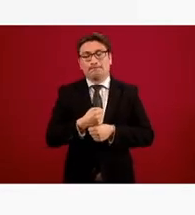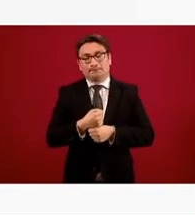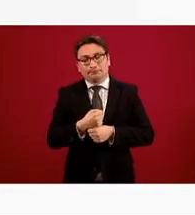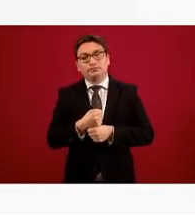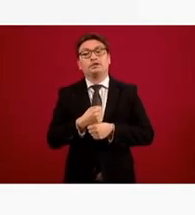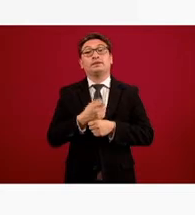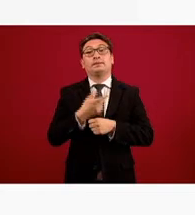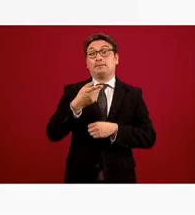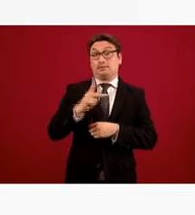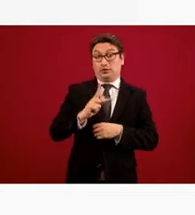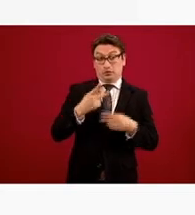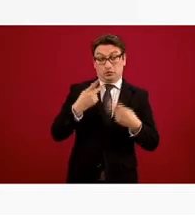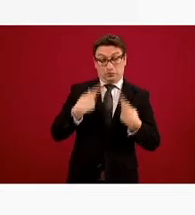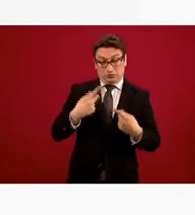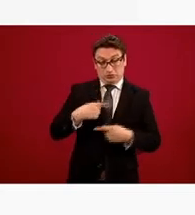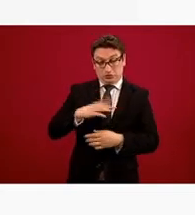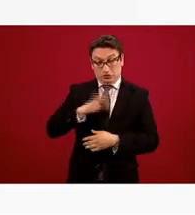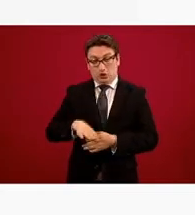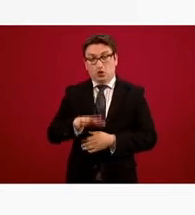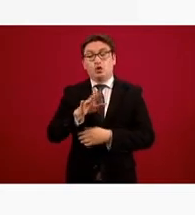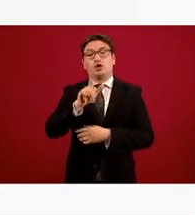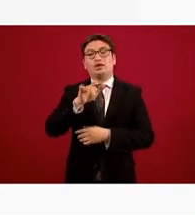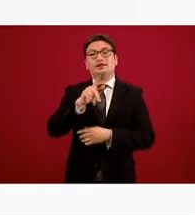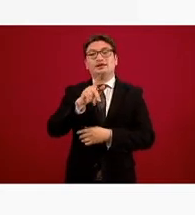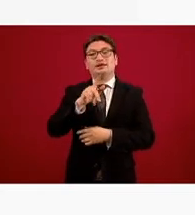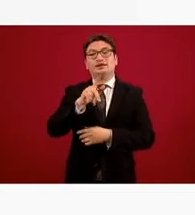The blue blocks divided by